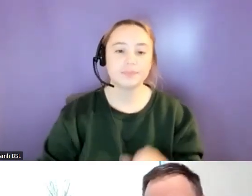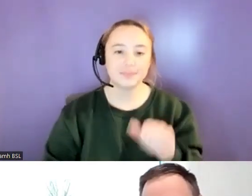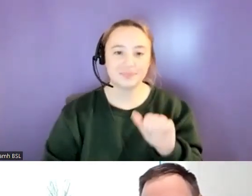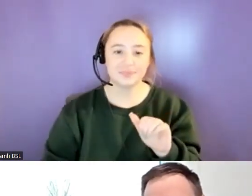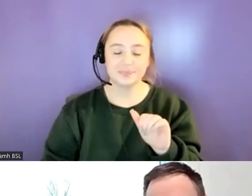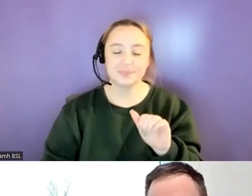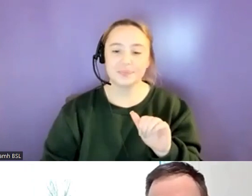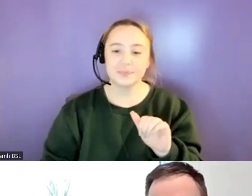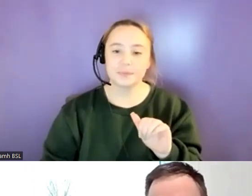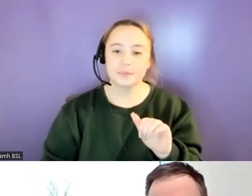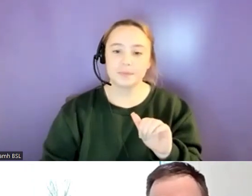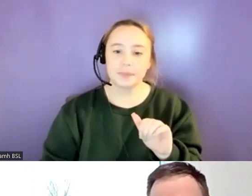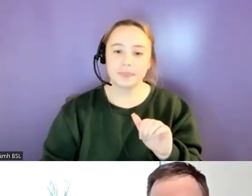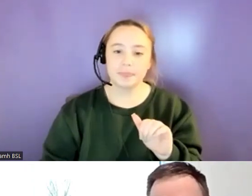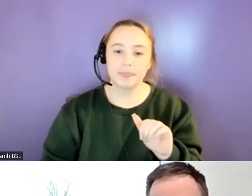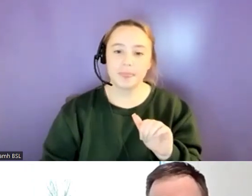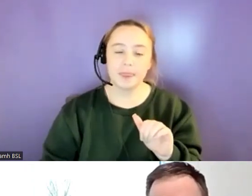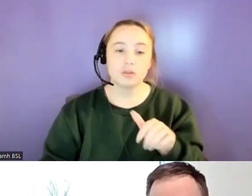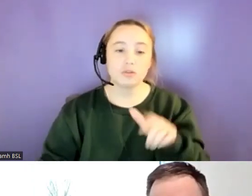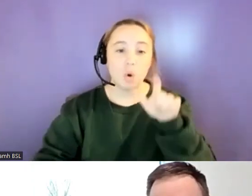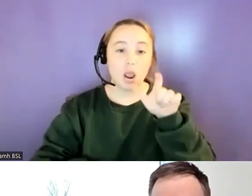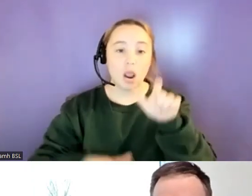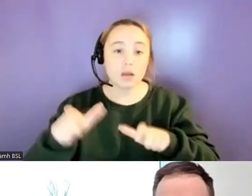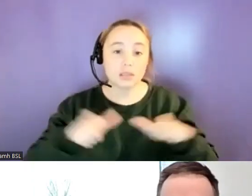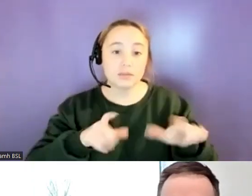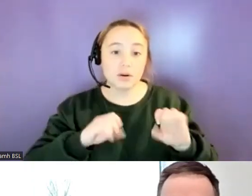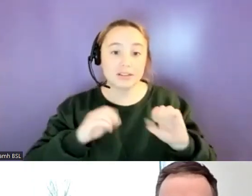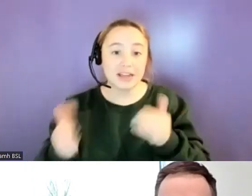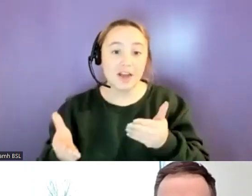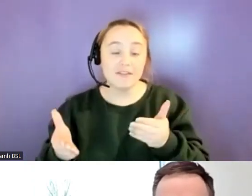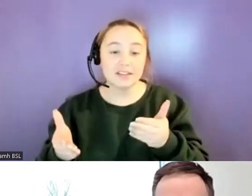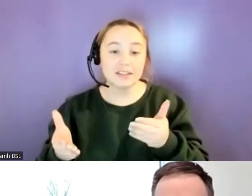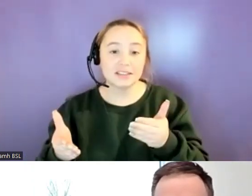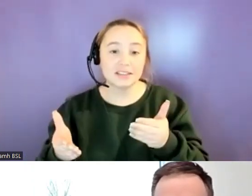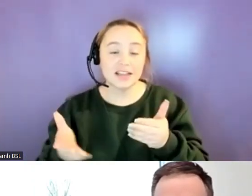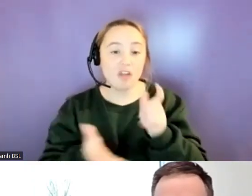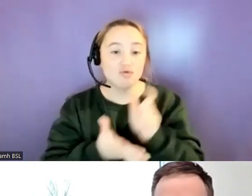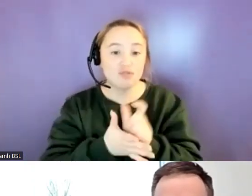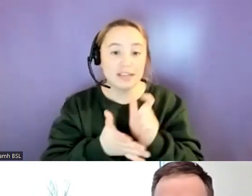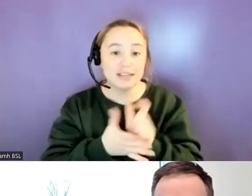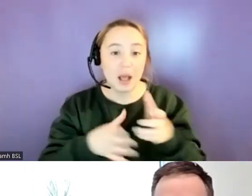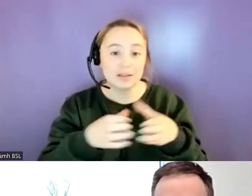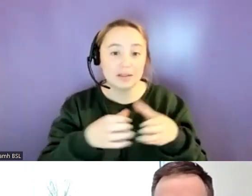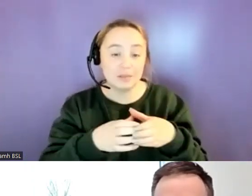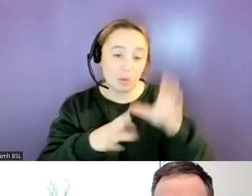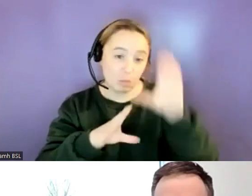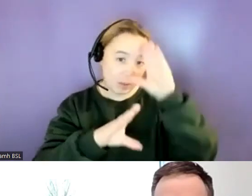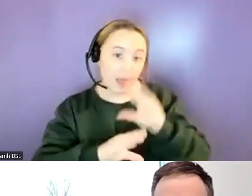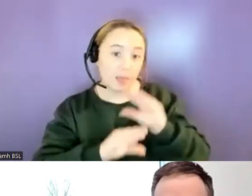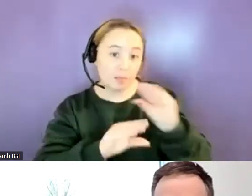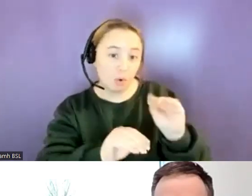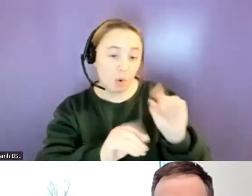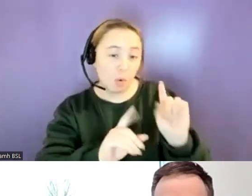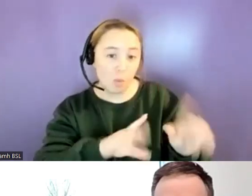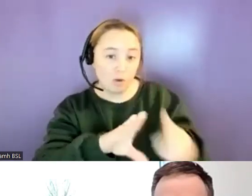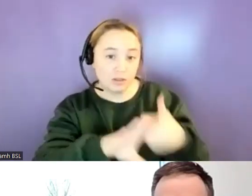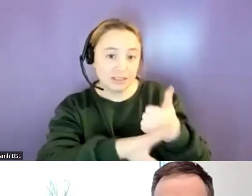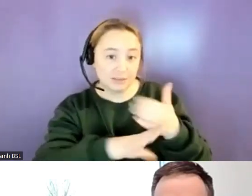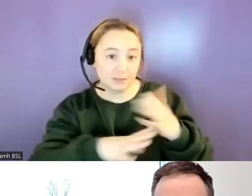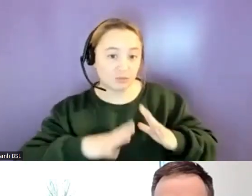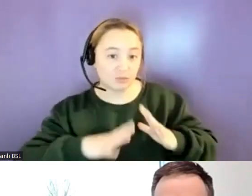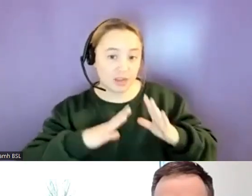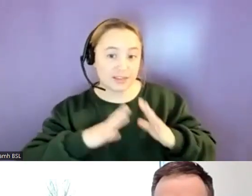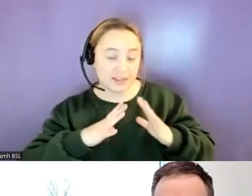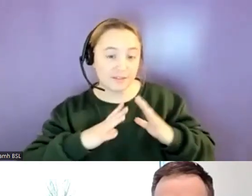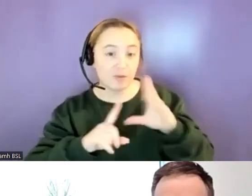we, especially our customer services and our retail team, we let them know what we have got in place in terms of accessible